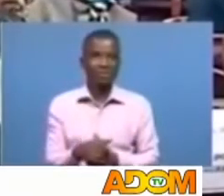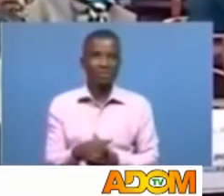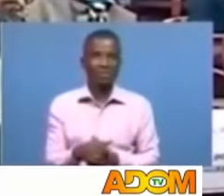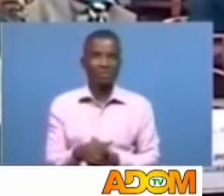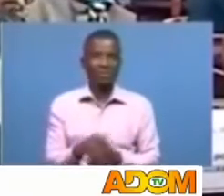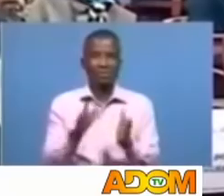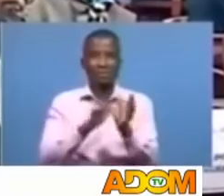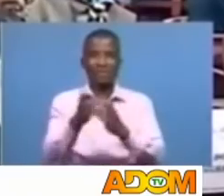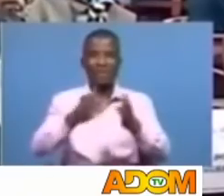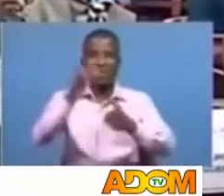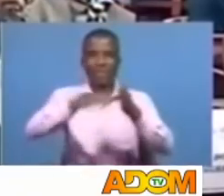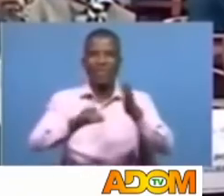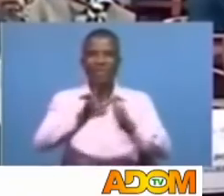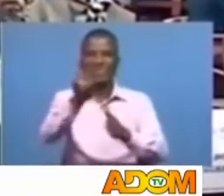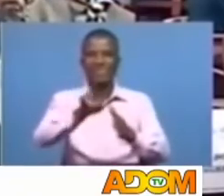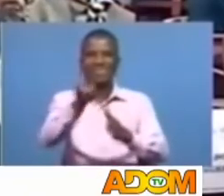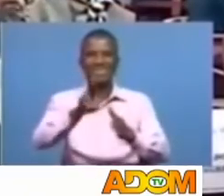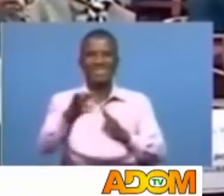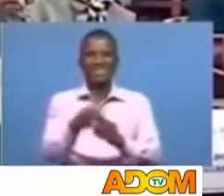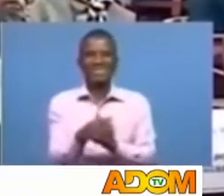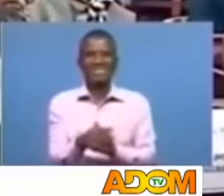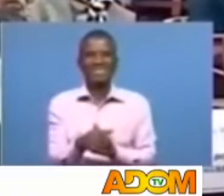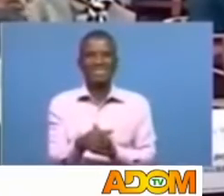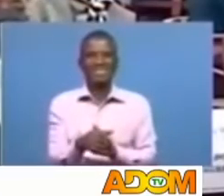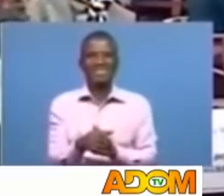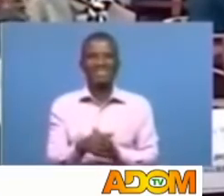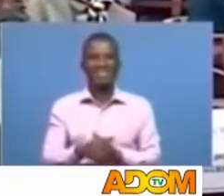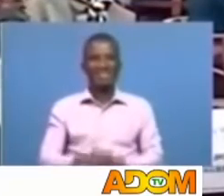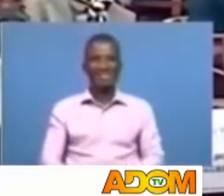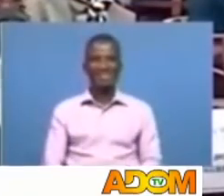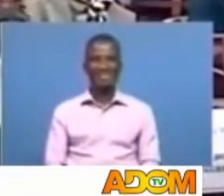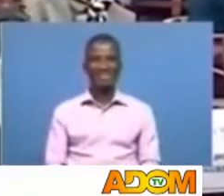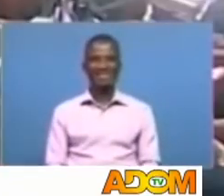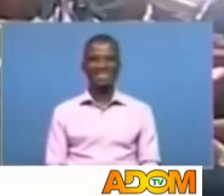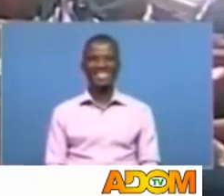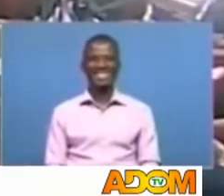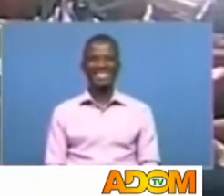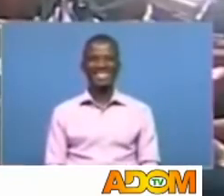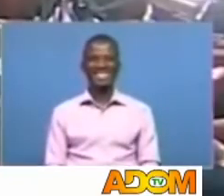chapter 8, verse 7. He that has an ear, let him hear.